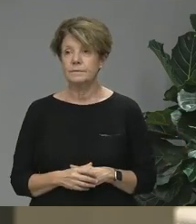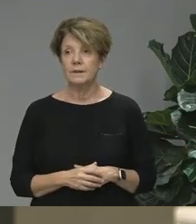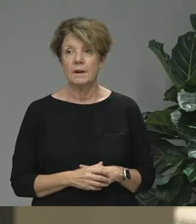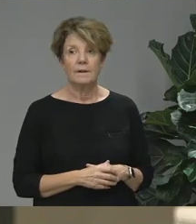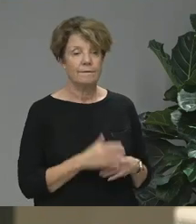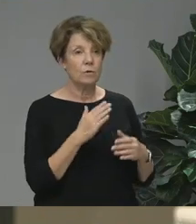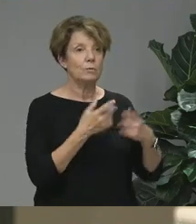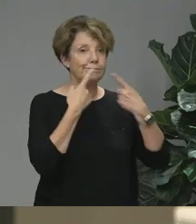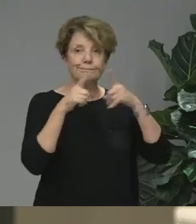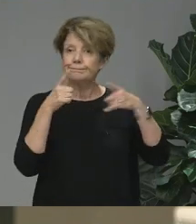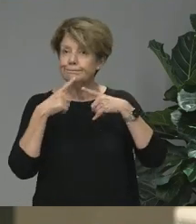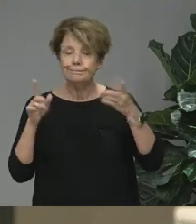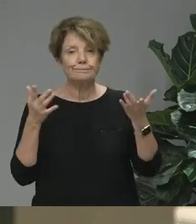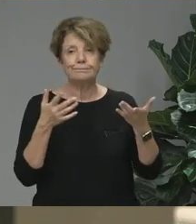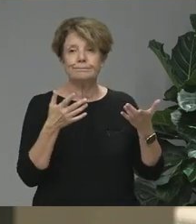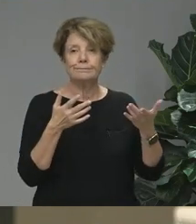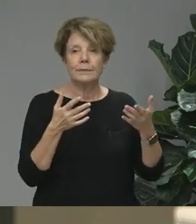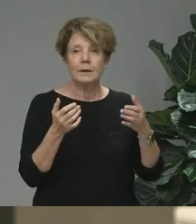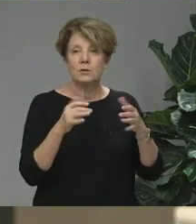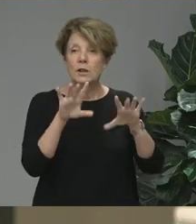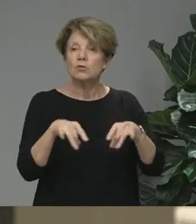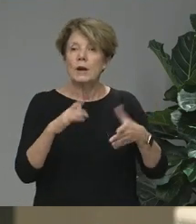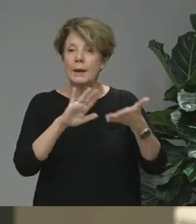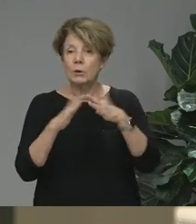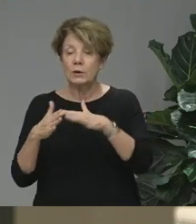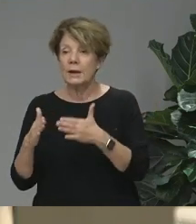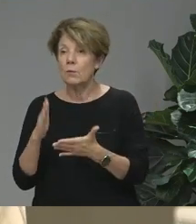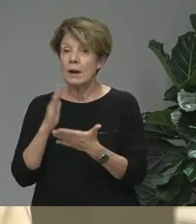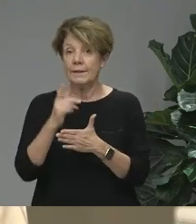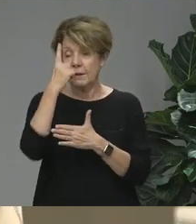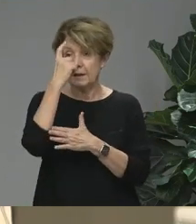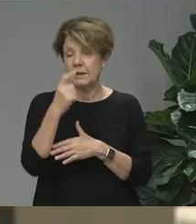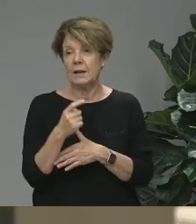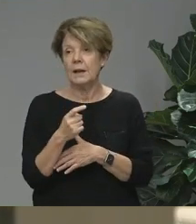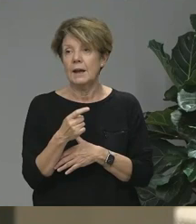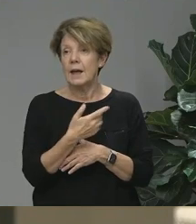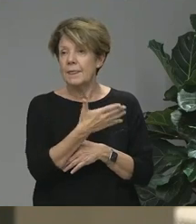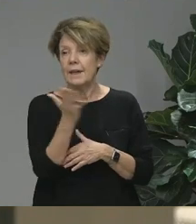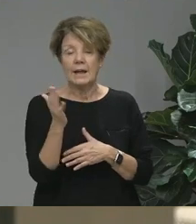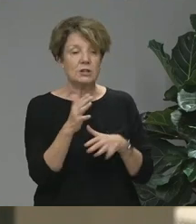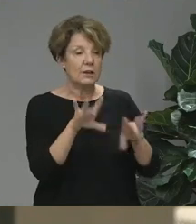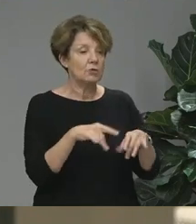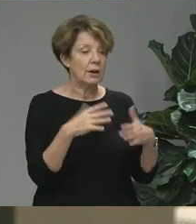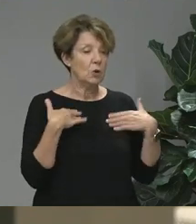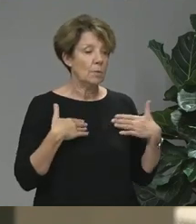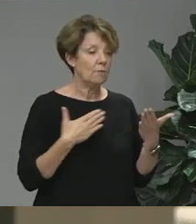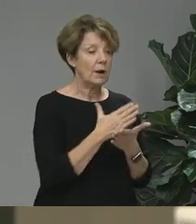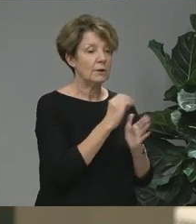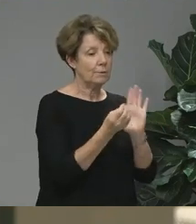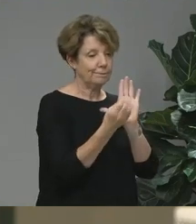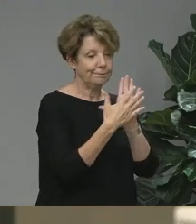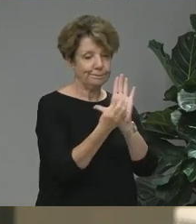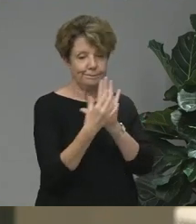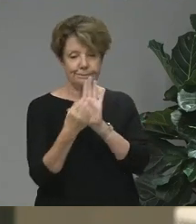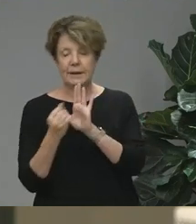enlightening the Australian community in the sense that there's this idea that actually human rights aren't reflected in our values. In fact, as Caitlin, you pointed